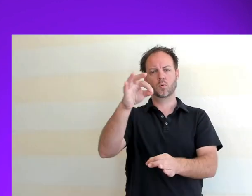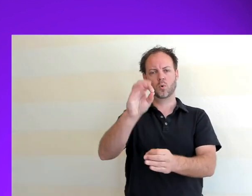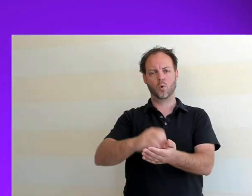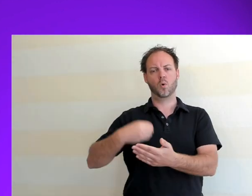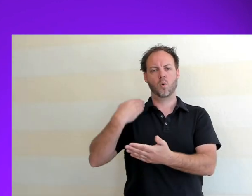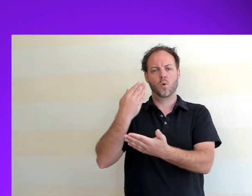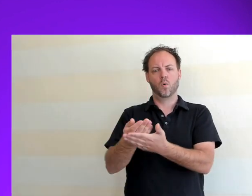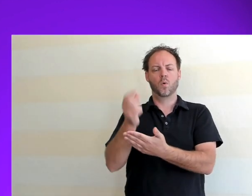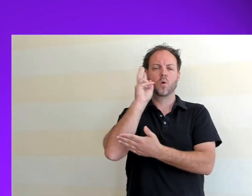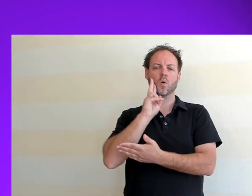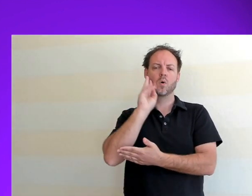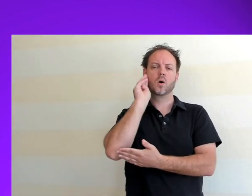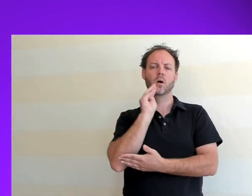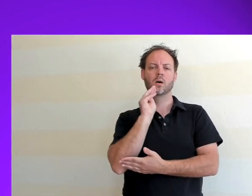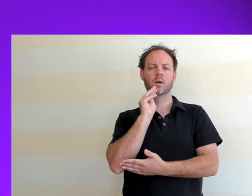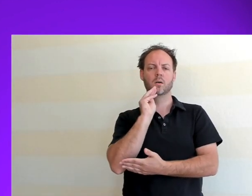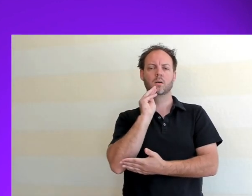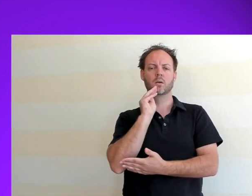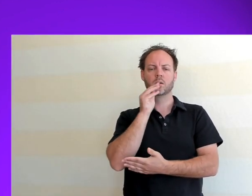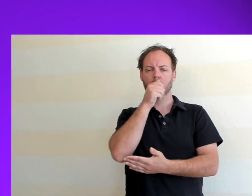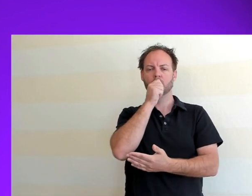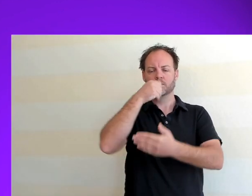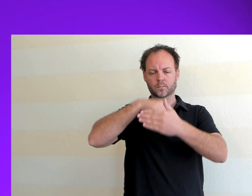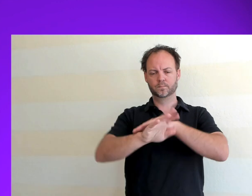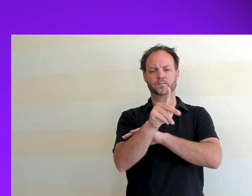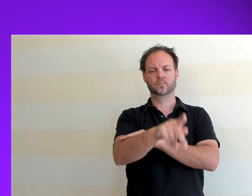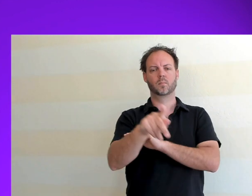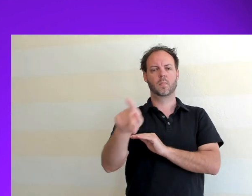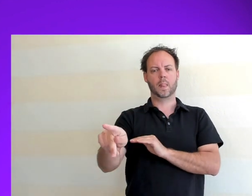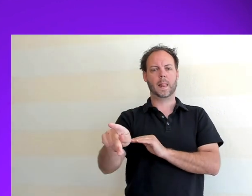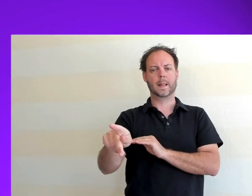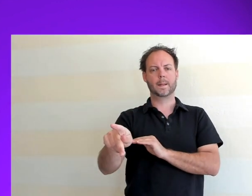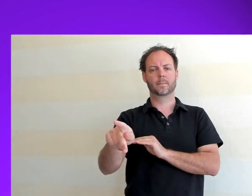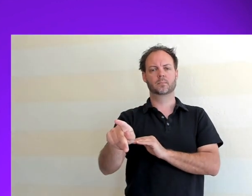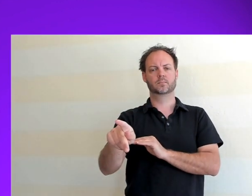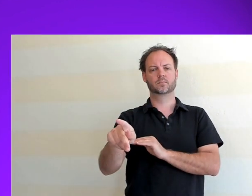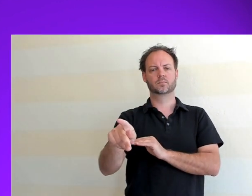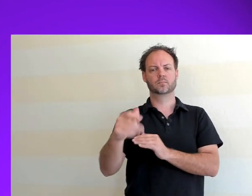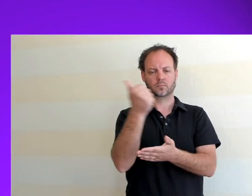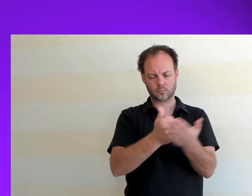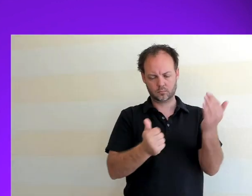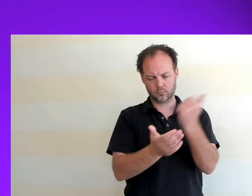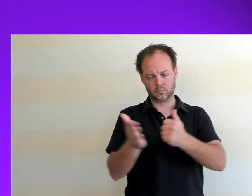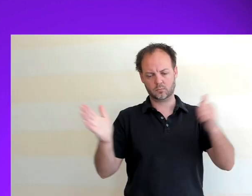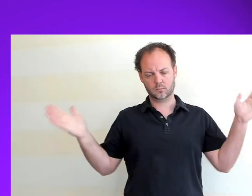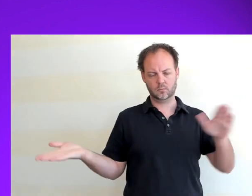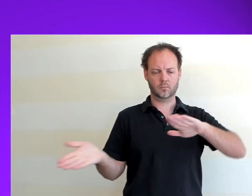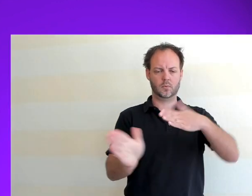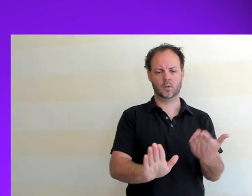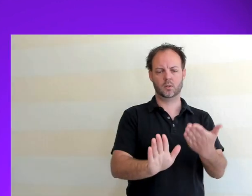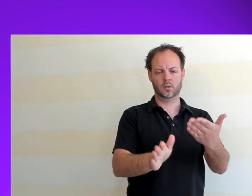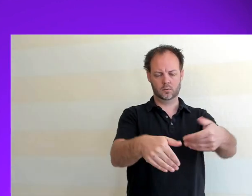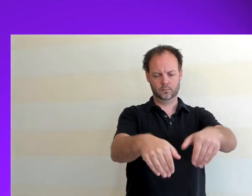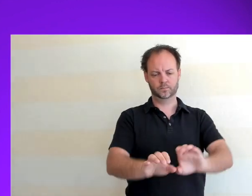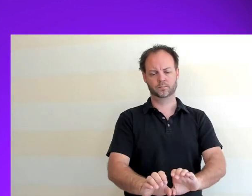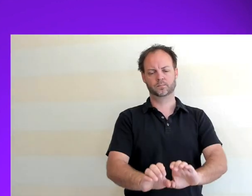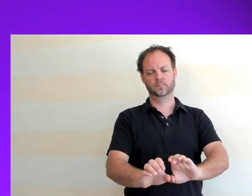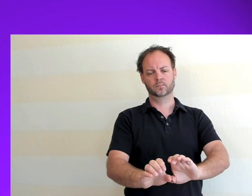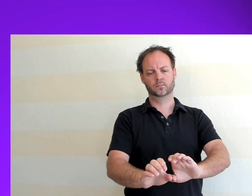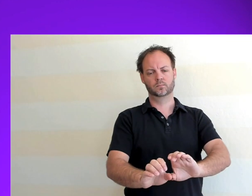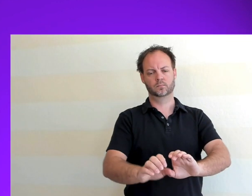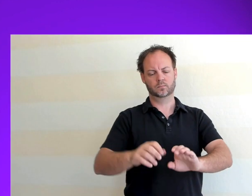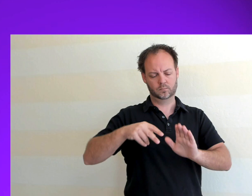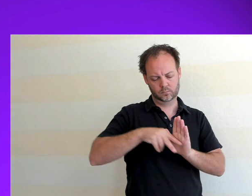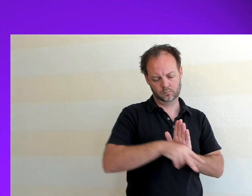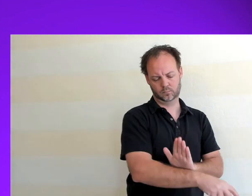Spirit, born of the Virgin Mary, suffered under Pontius Pilate, was crucified, died, and was